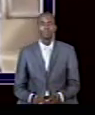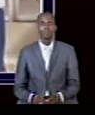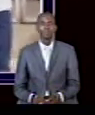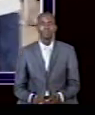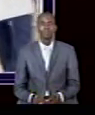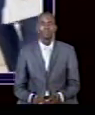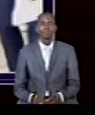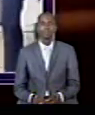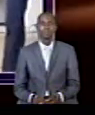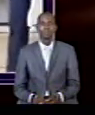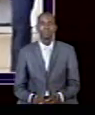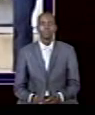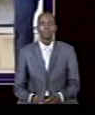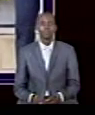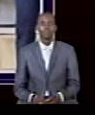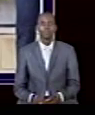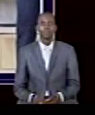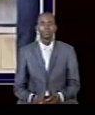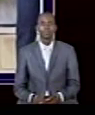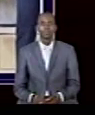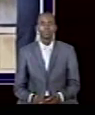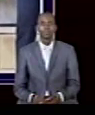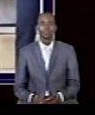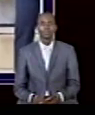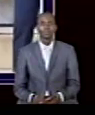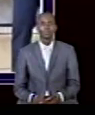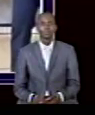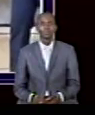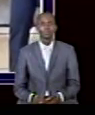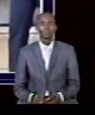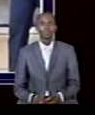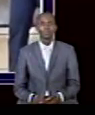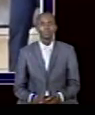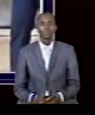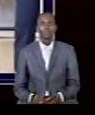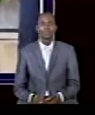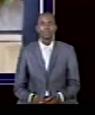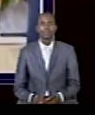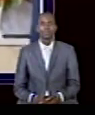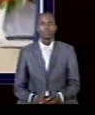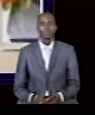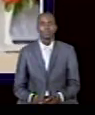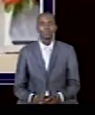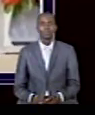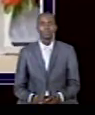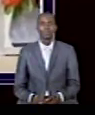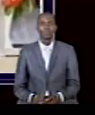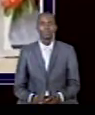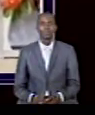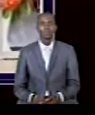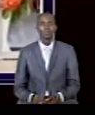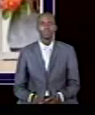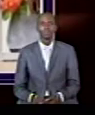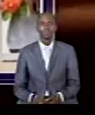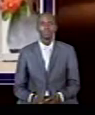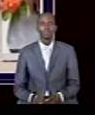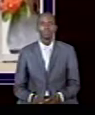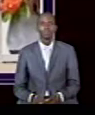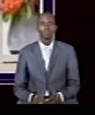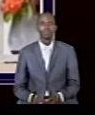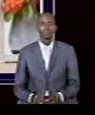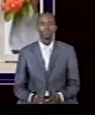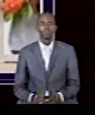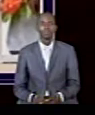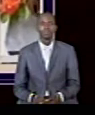yip. Abase miya nam. Nka upo yi wakken siya gire me mingba. Ya kafen kbo seke nam upere shoren sen gire. Kafyong itambara, abasye